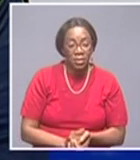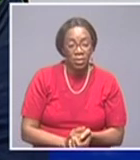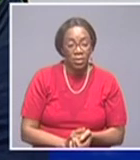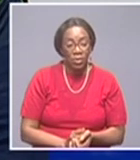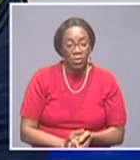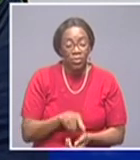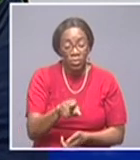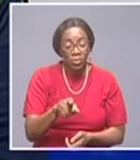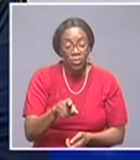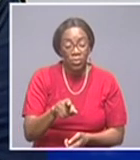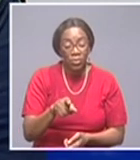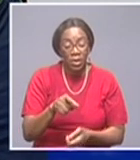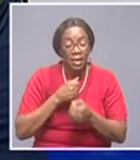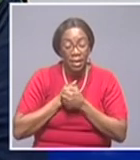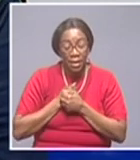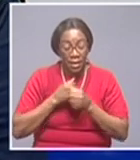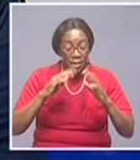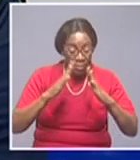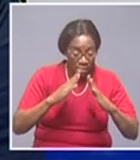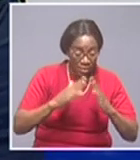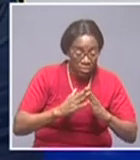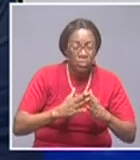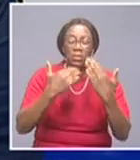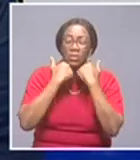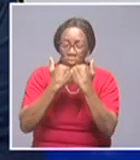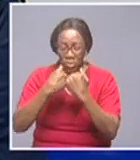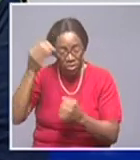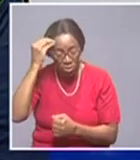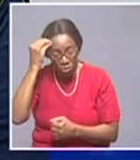slept in your house on the night of the 24th of September. Right.